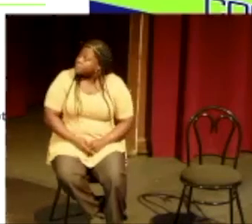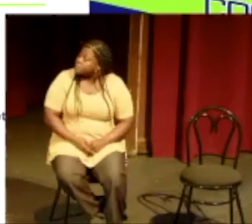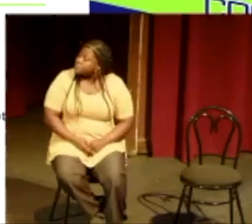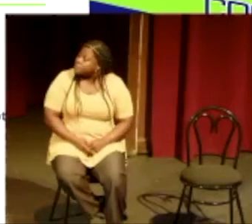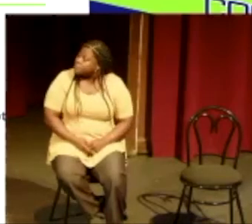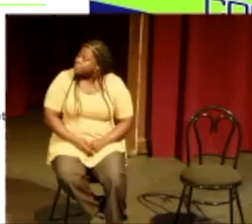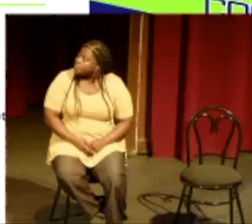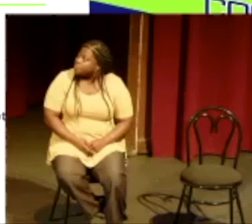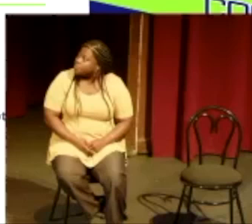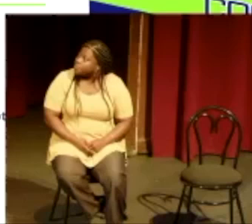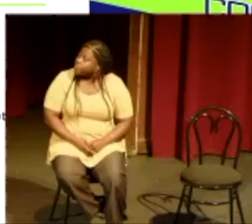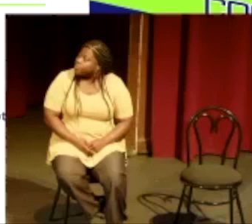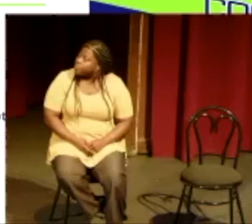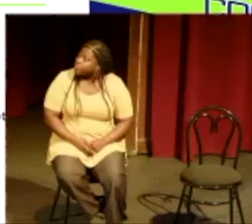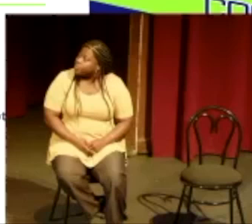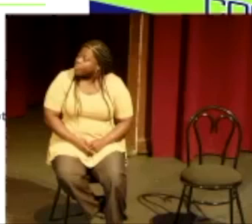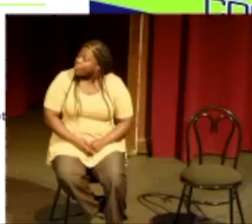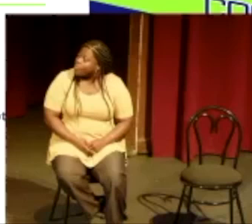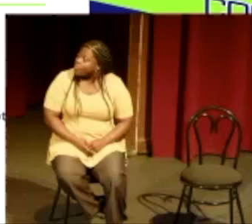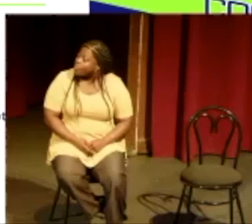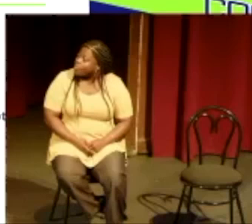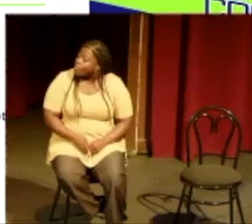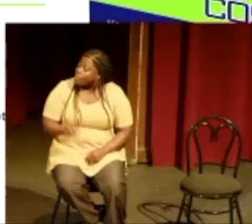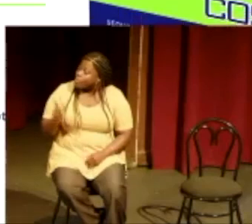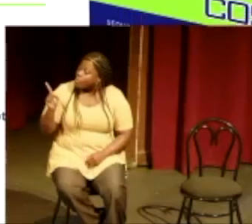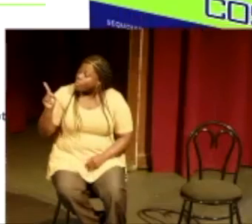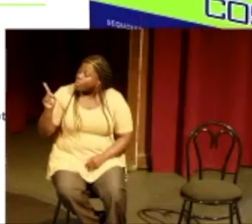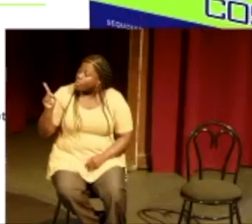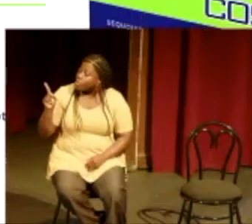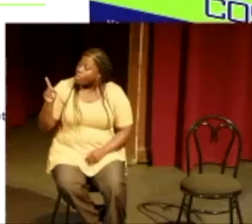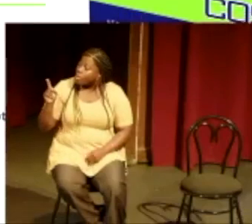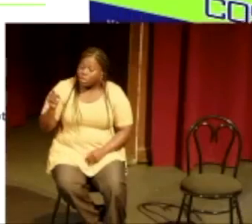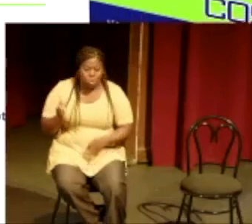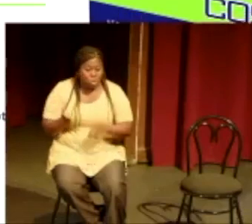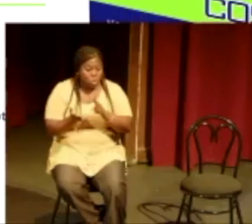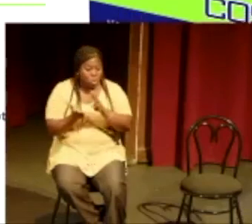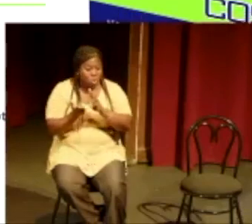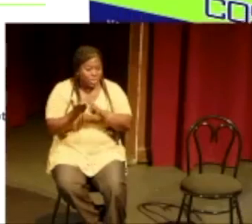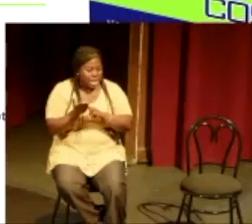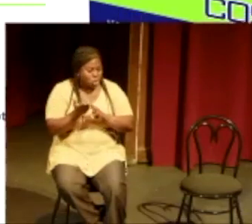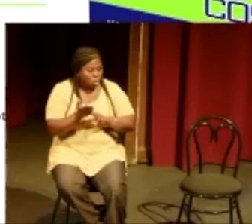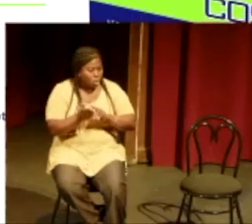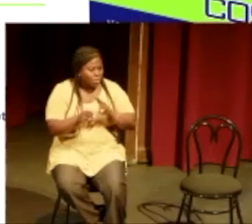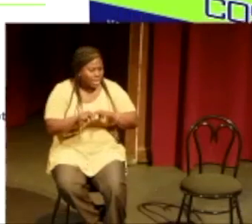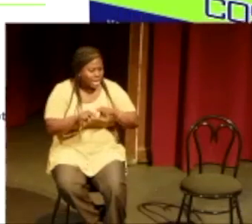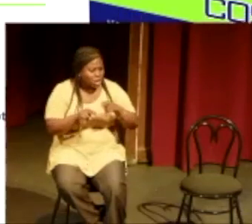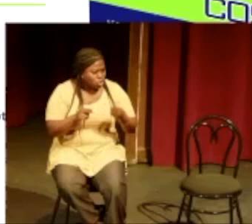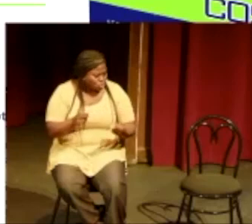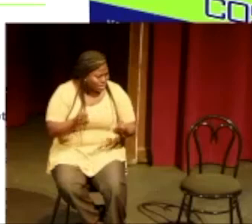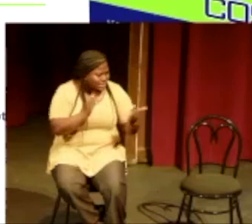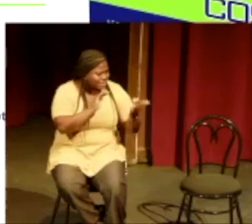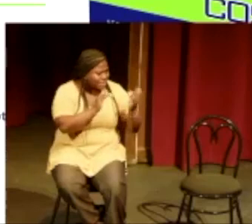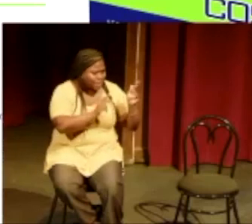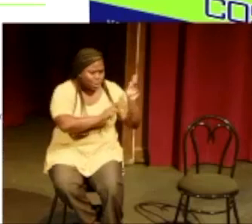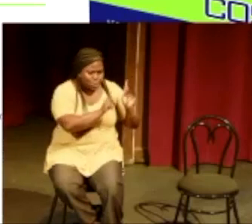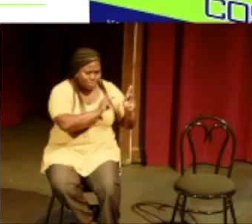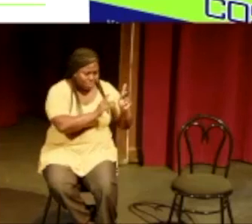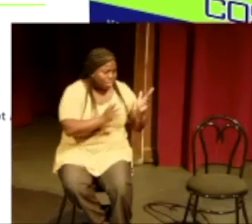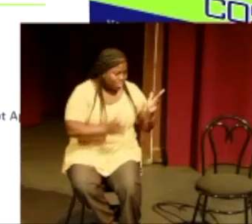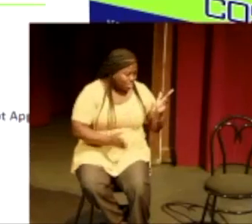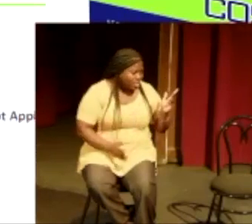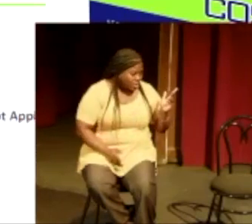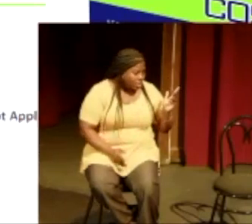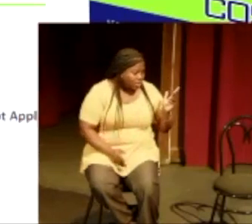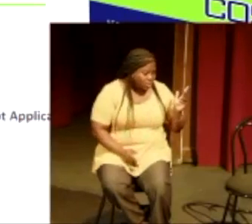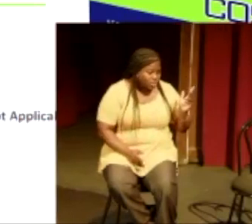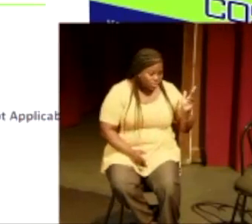you can see from this chart, we lost a lot more enrollment than we lost people. And that jibes with